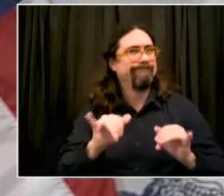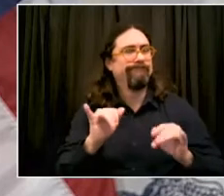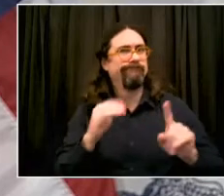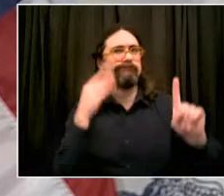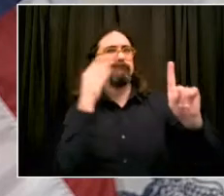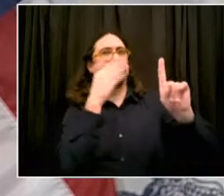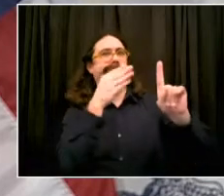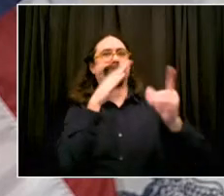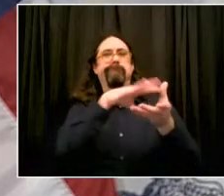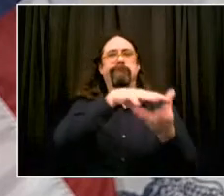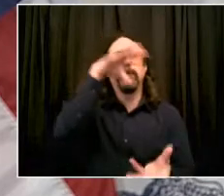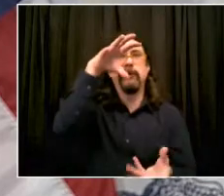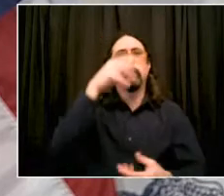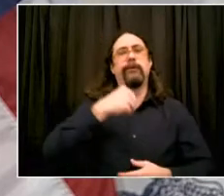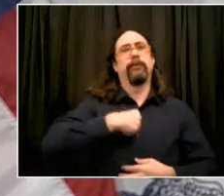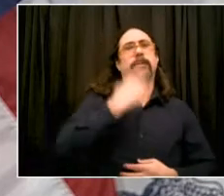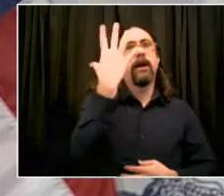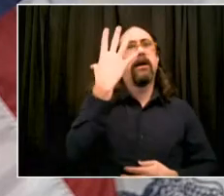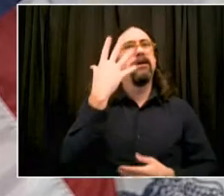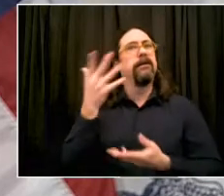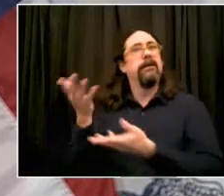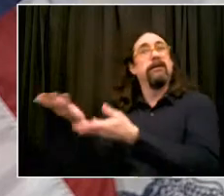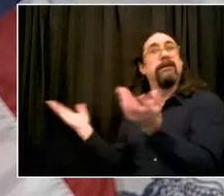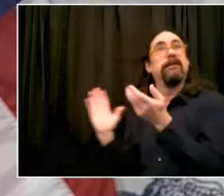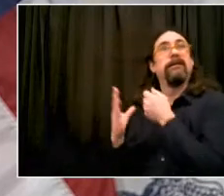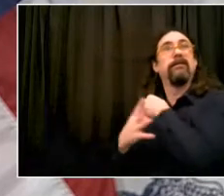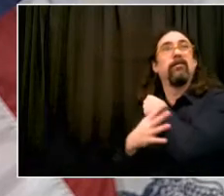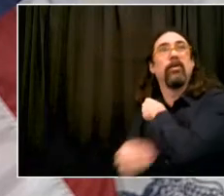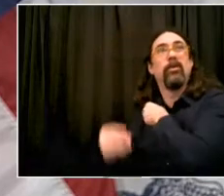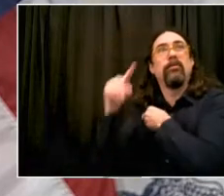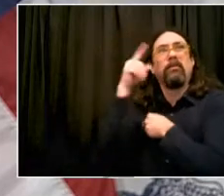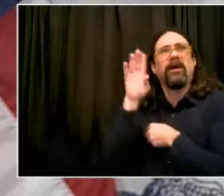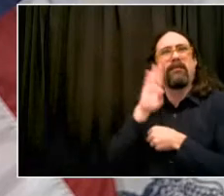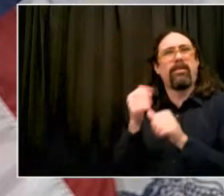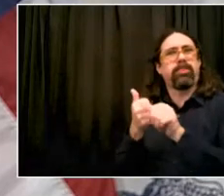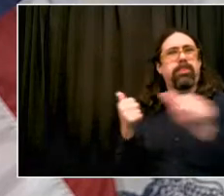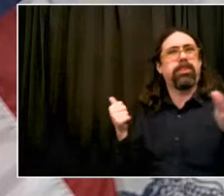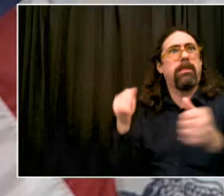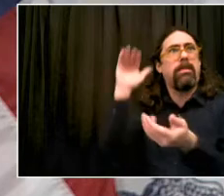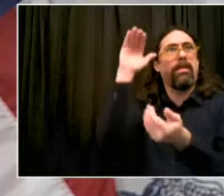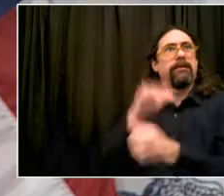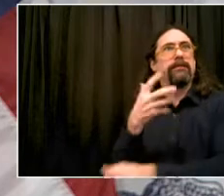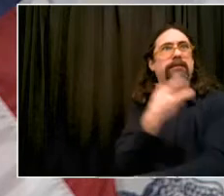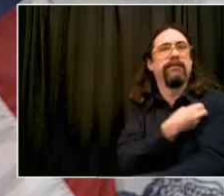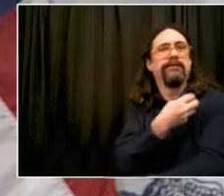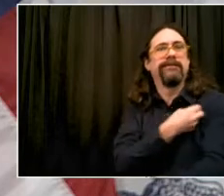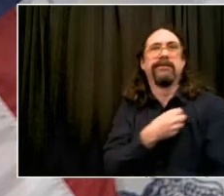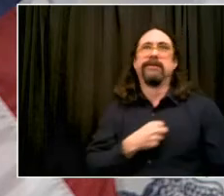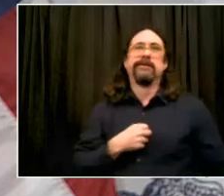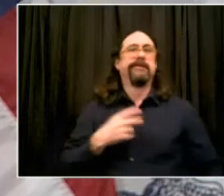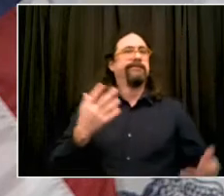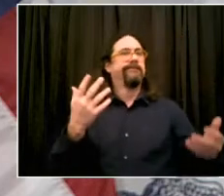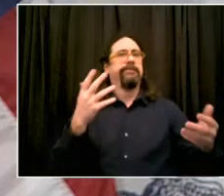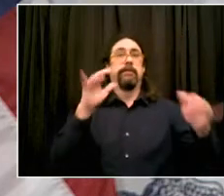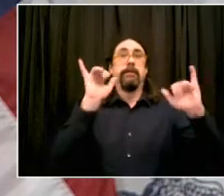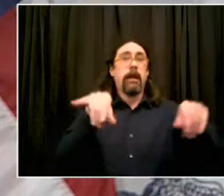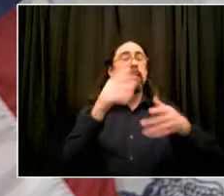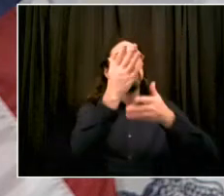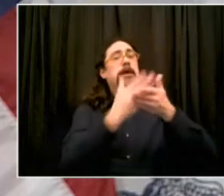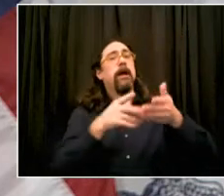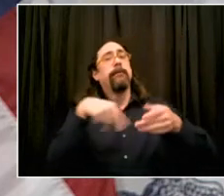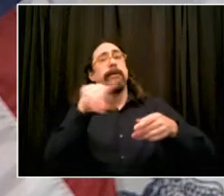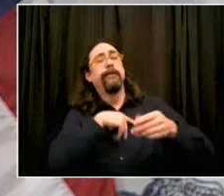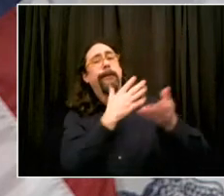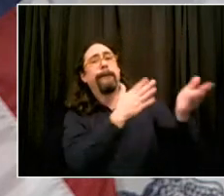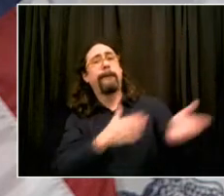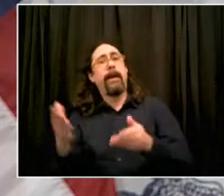Bronx. I was up there at Yankee Stadium. I saw an incredibly diverse group of people getting vaccinated, exactly